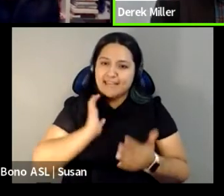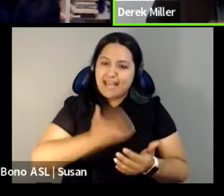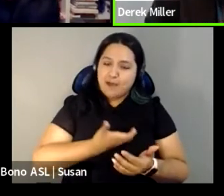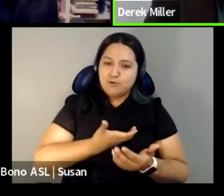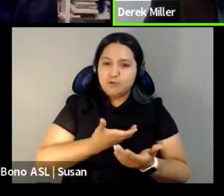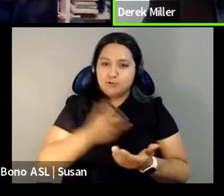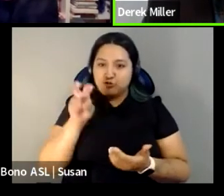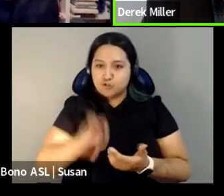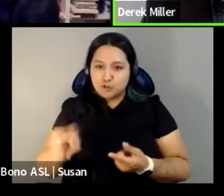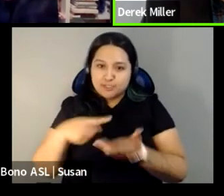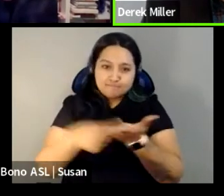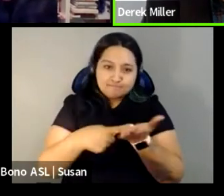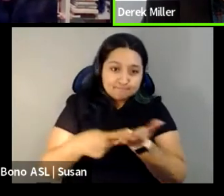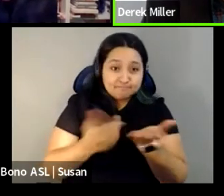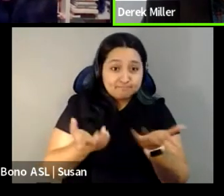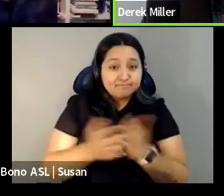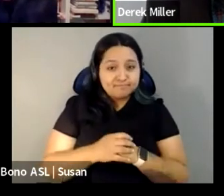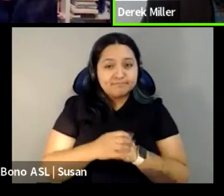system. Thank you all.